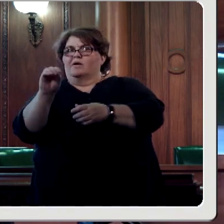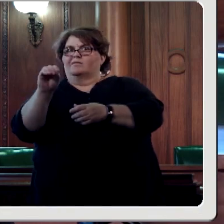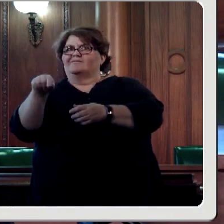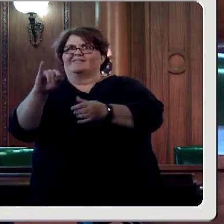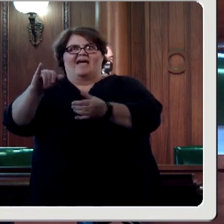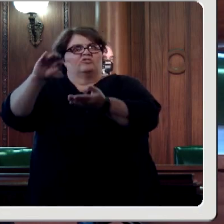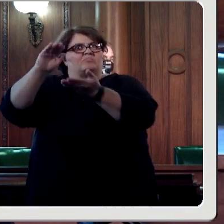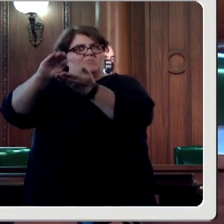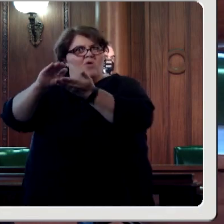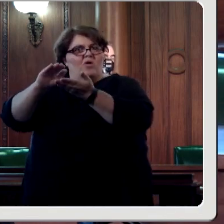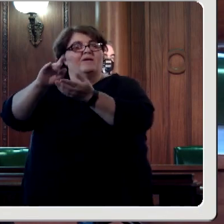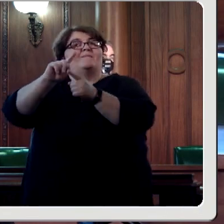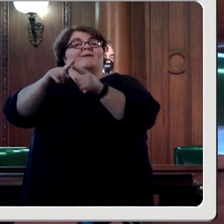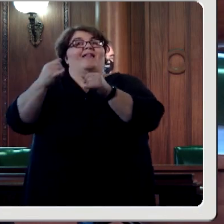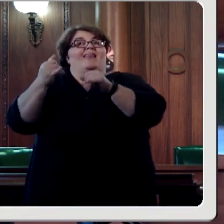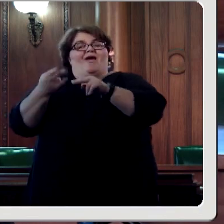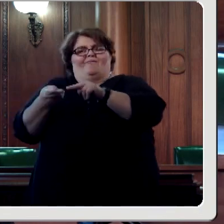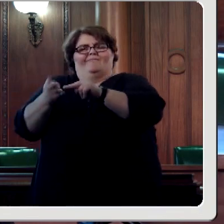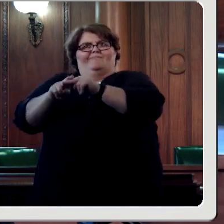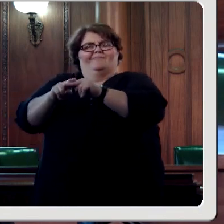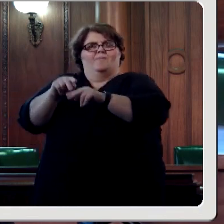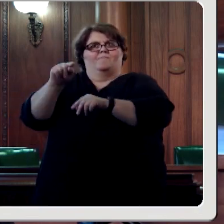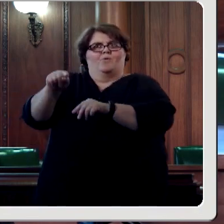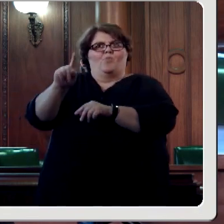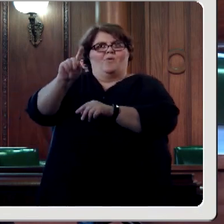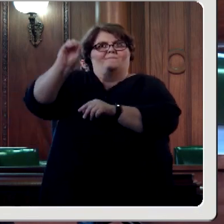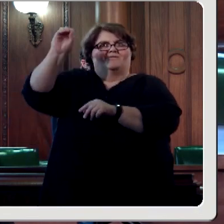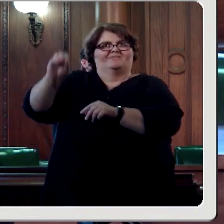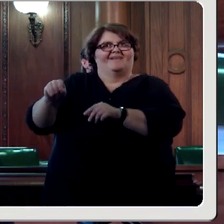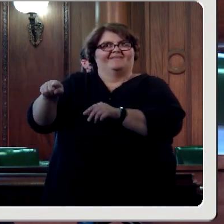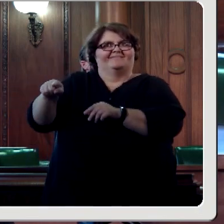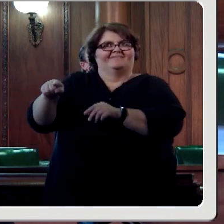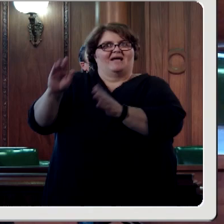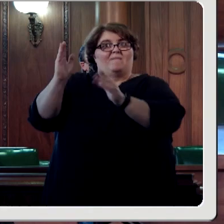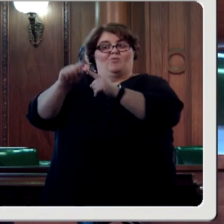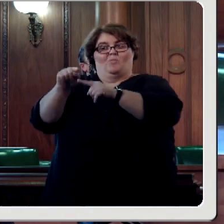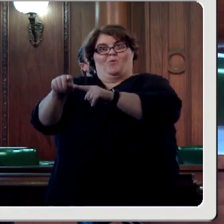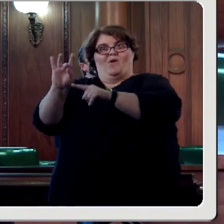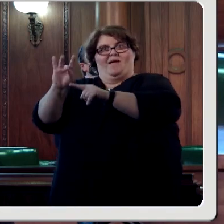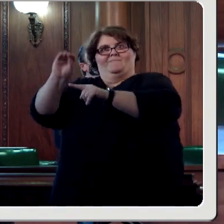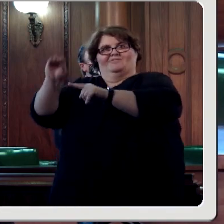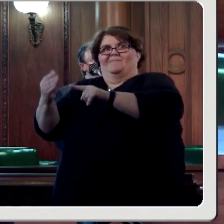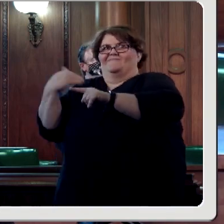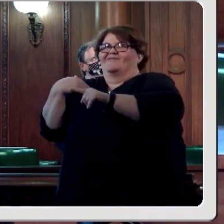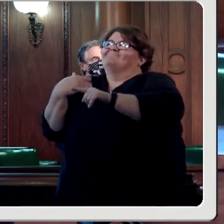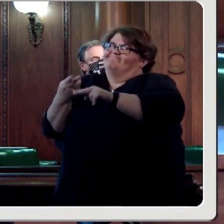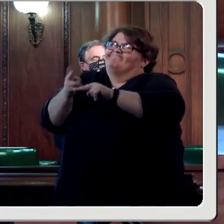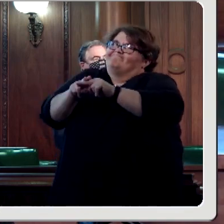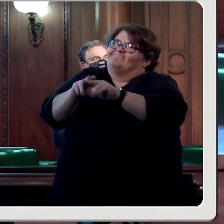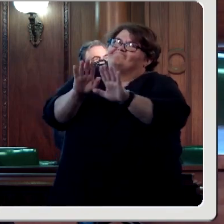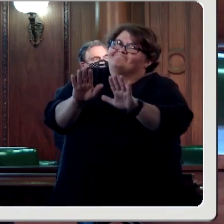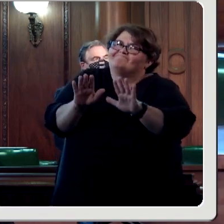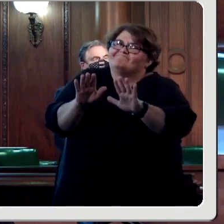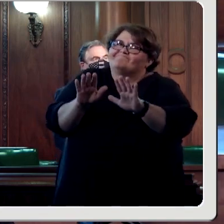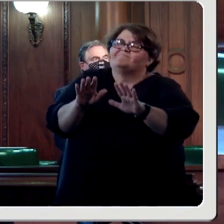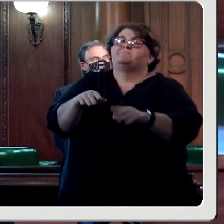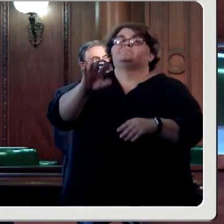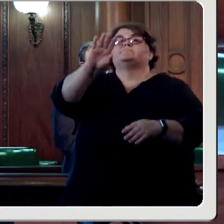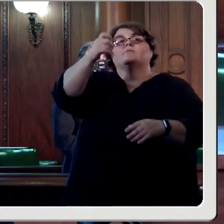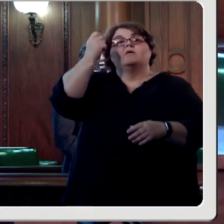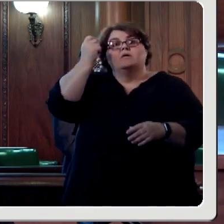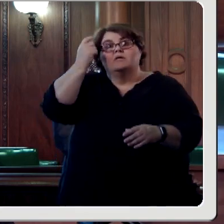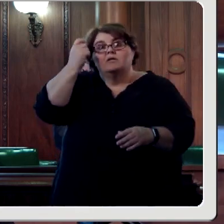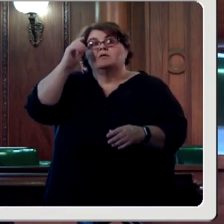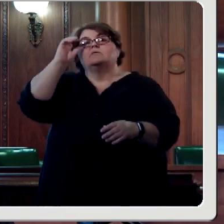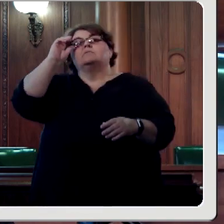the percentage of people that are testing positive has climbed to over 3.5%. and actually was